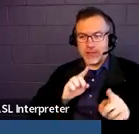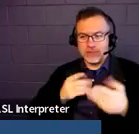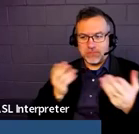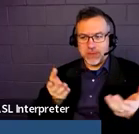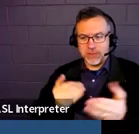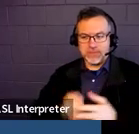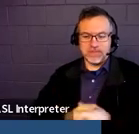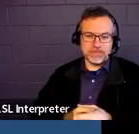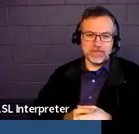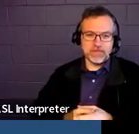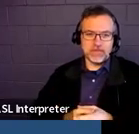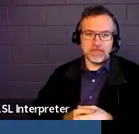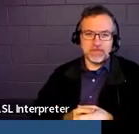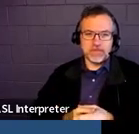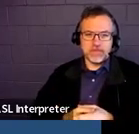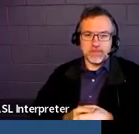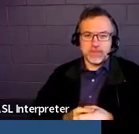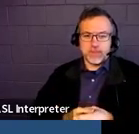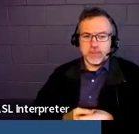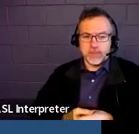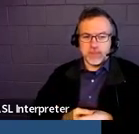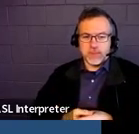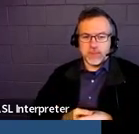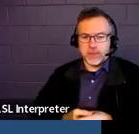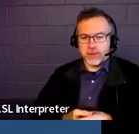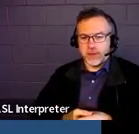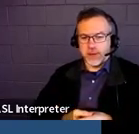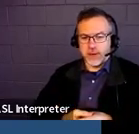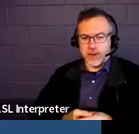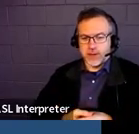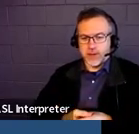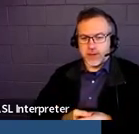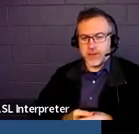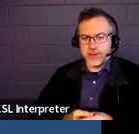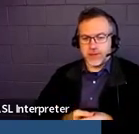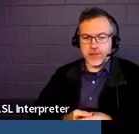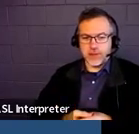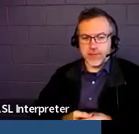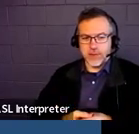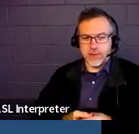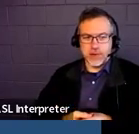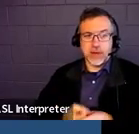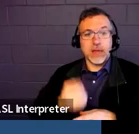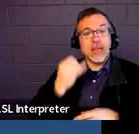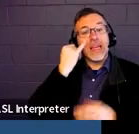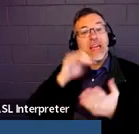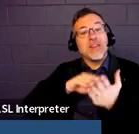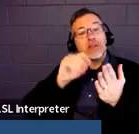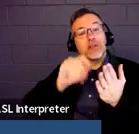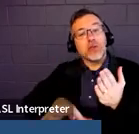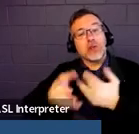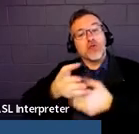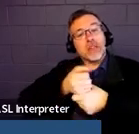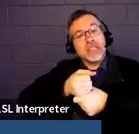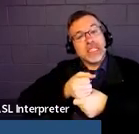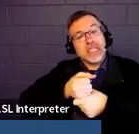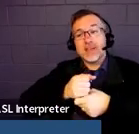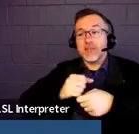here. So we're looking at, if a student receives a certificate of completion, could they come